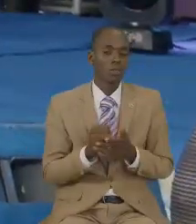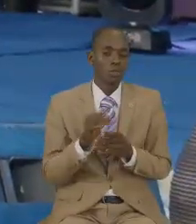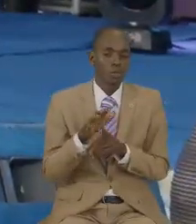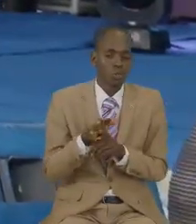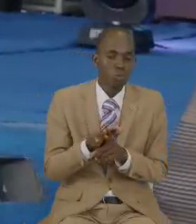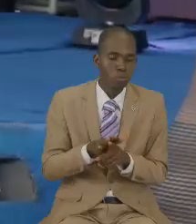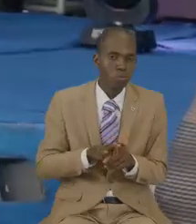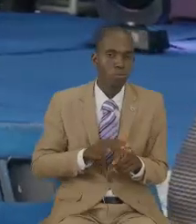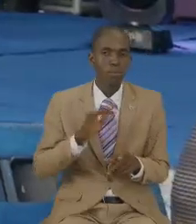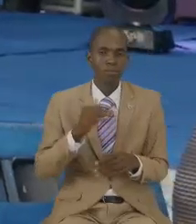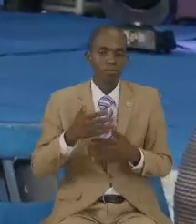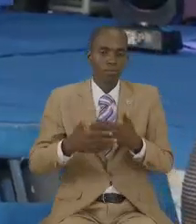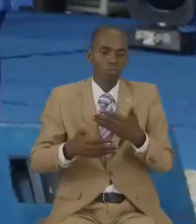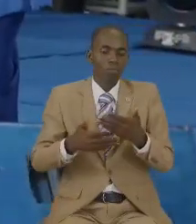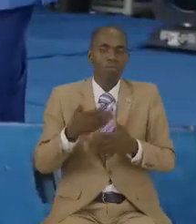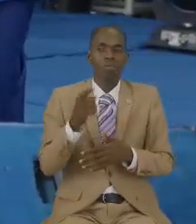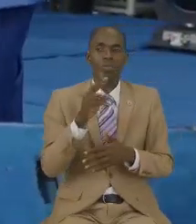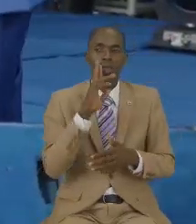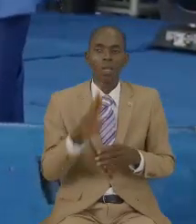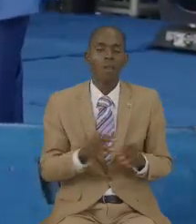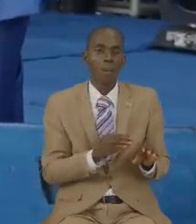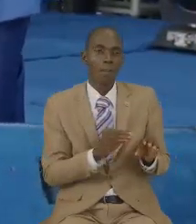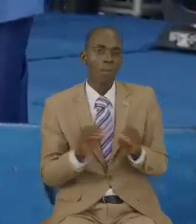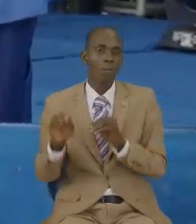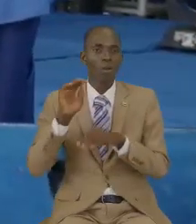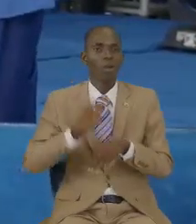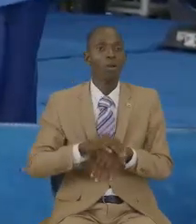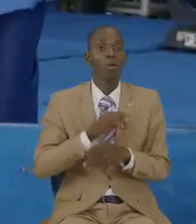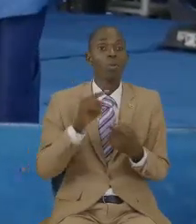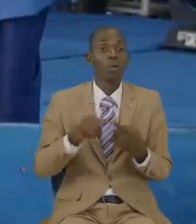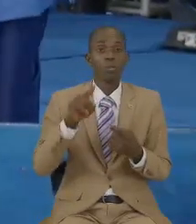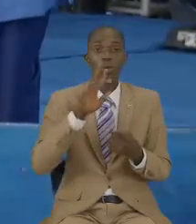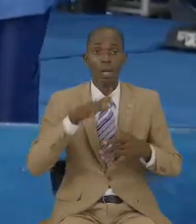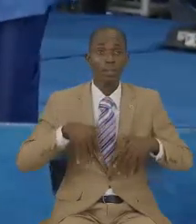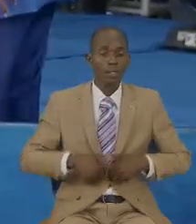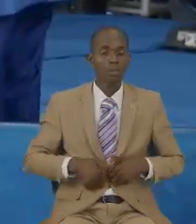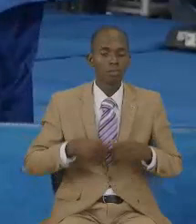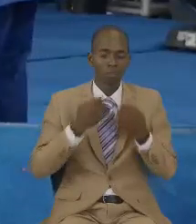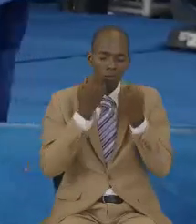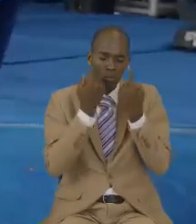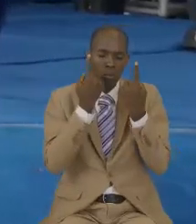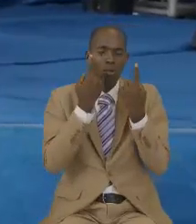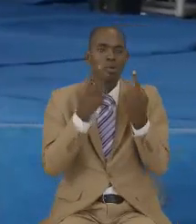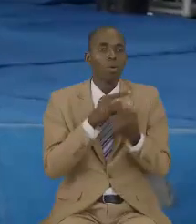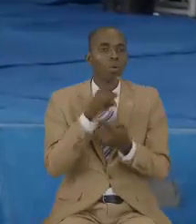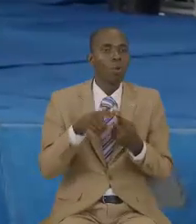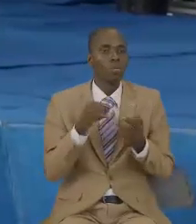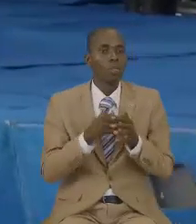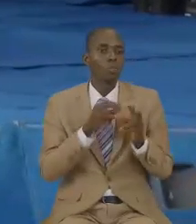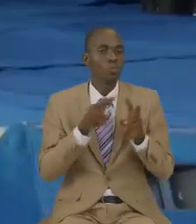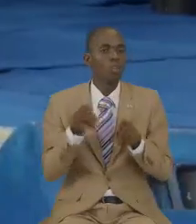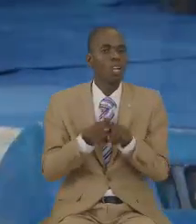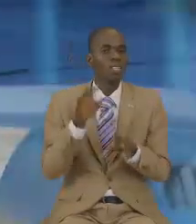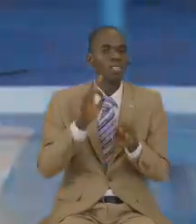patiently you're moving on. Even when you're tired, wake up. Even when it appears, I